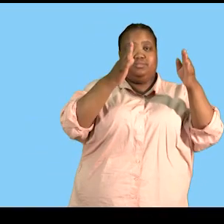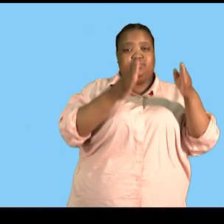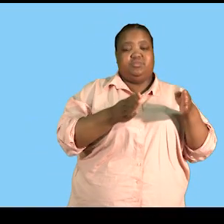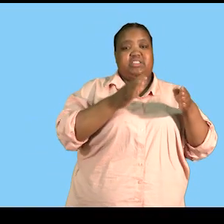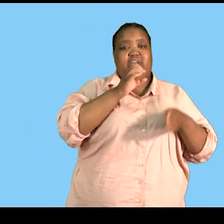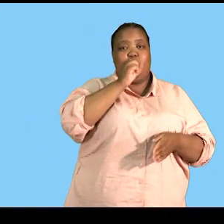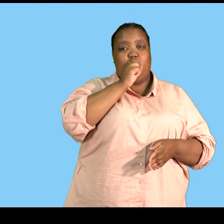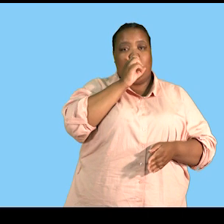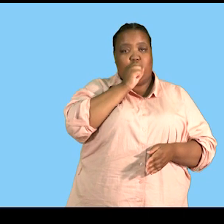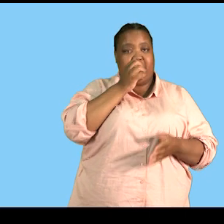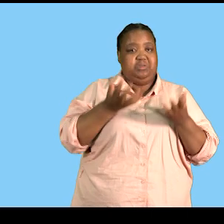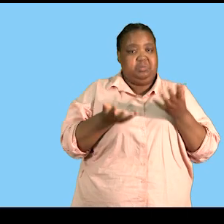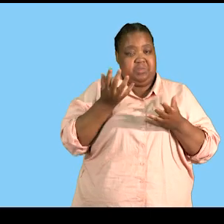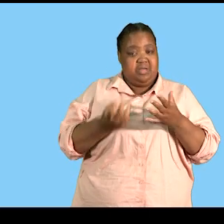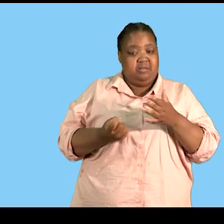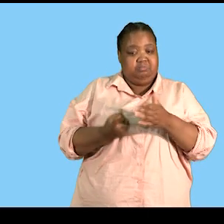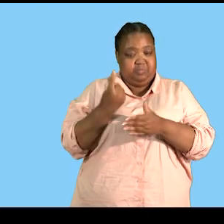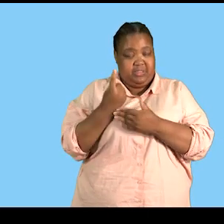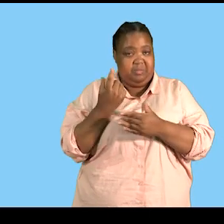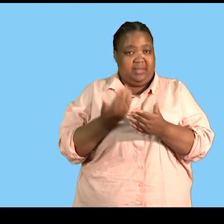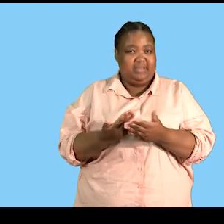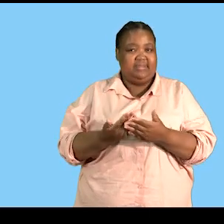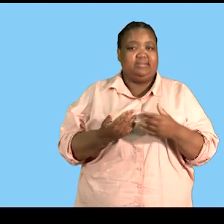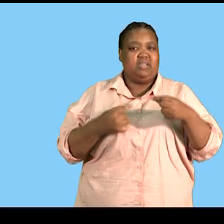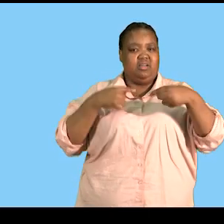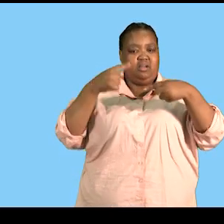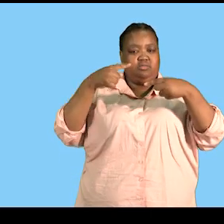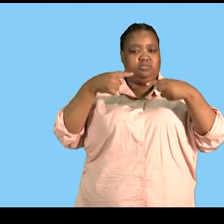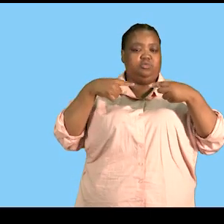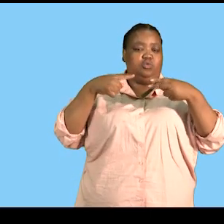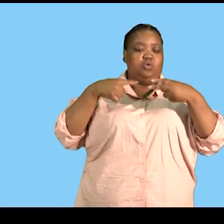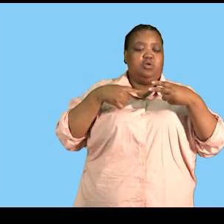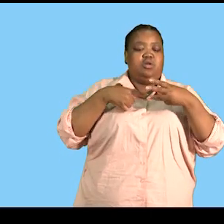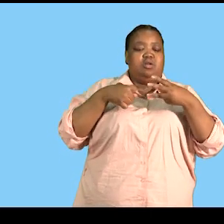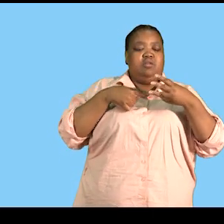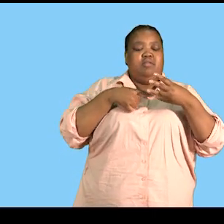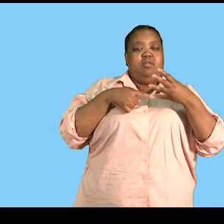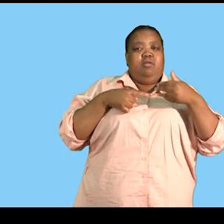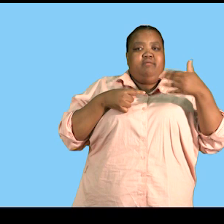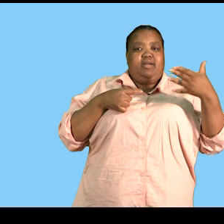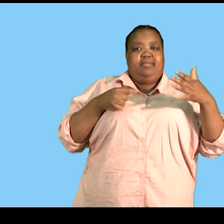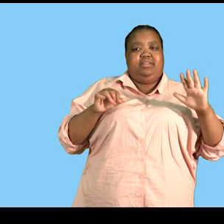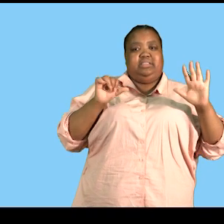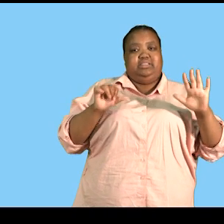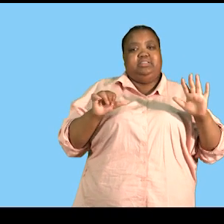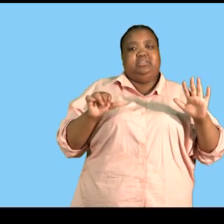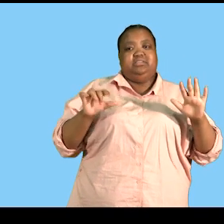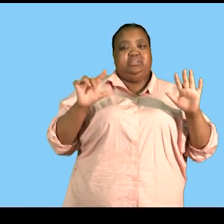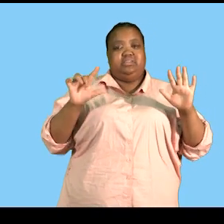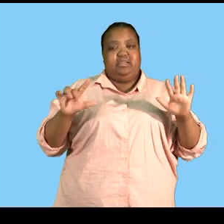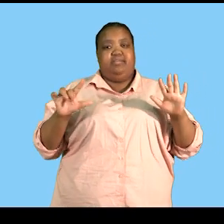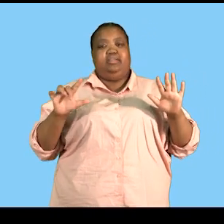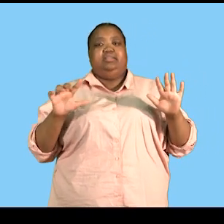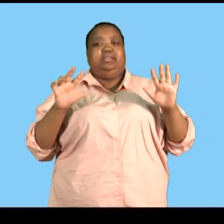the possible outcomes. Let's count. There's 1, 2, 3, 4,